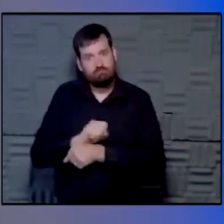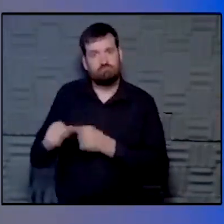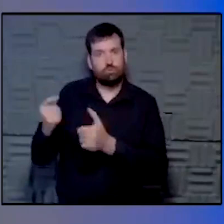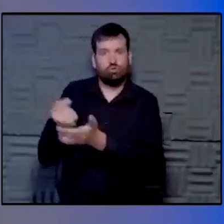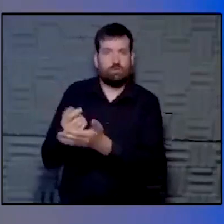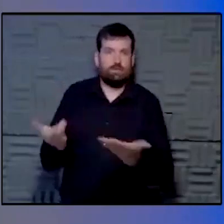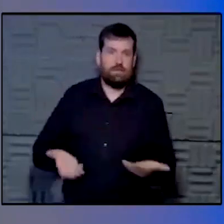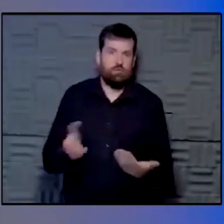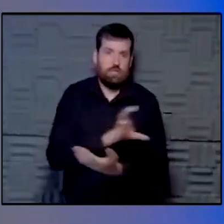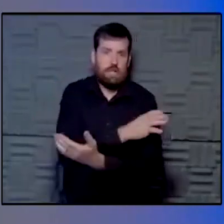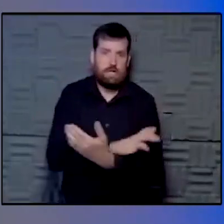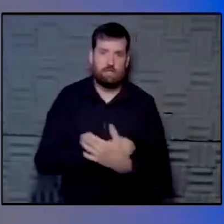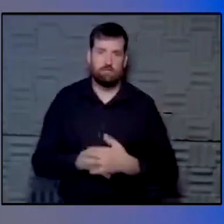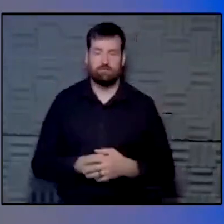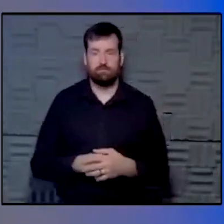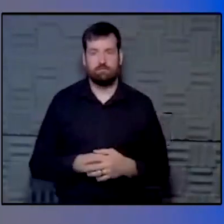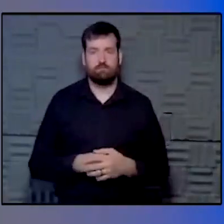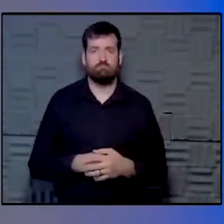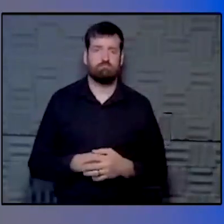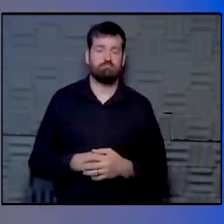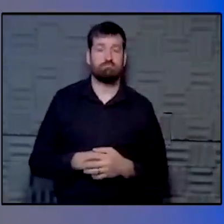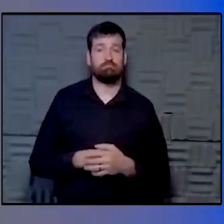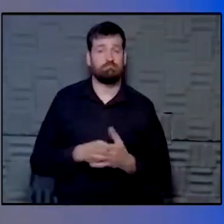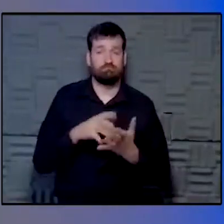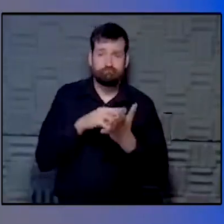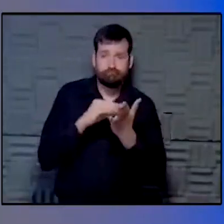here. So, as we learn more